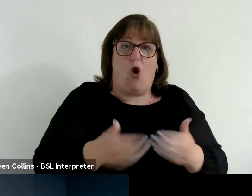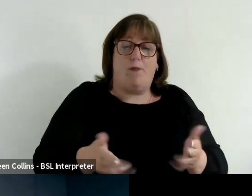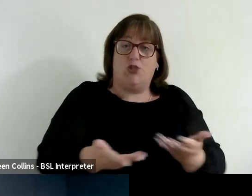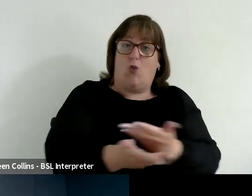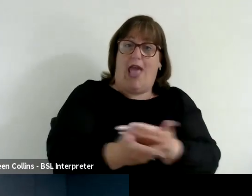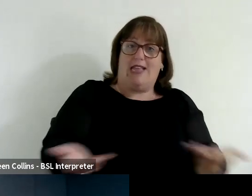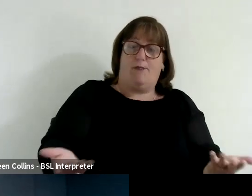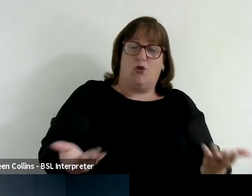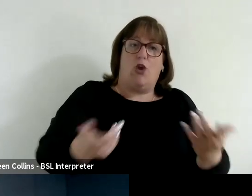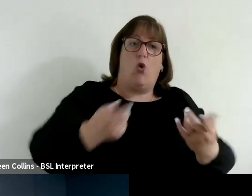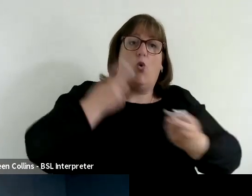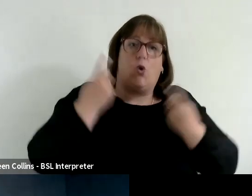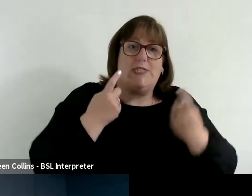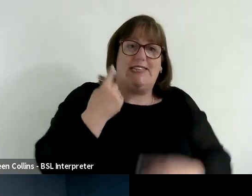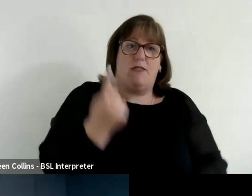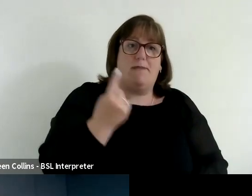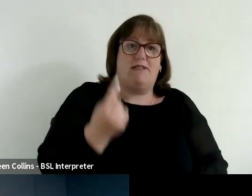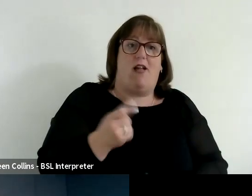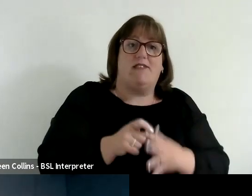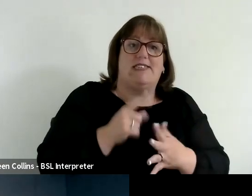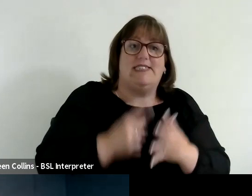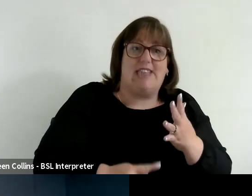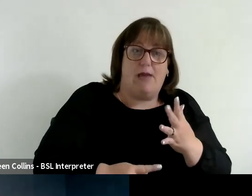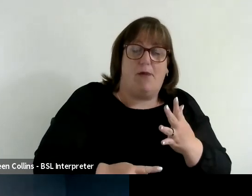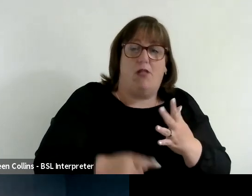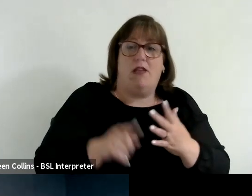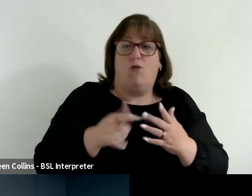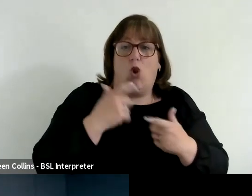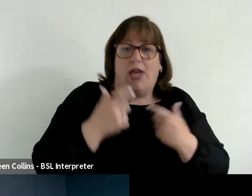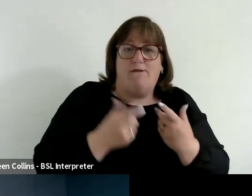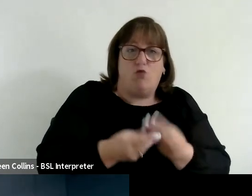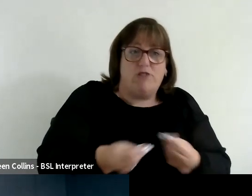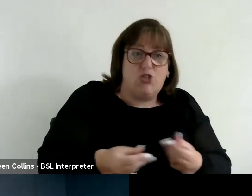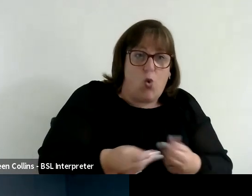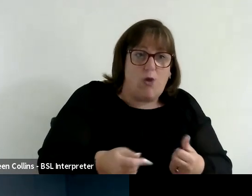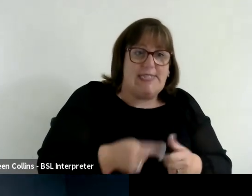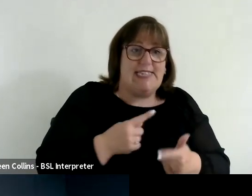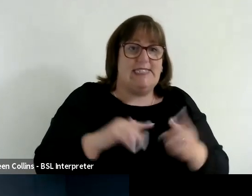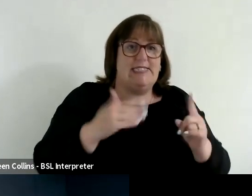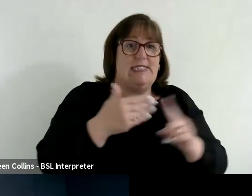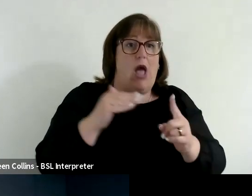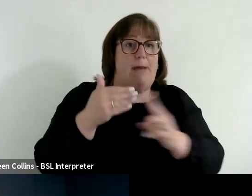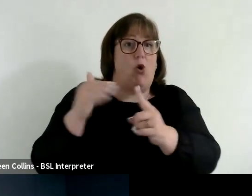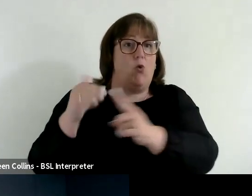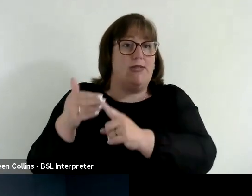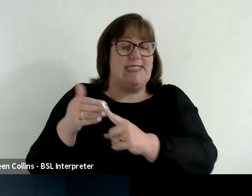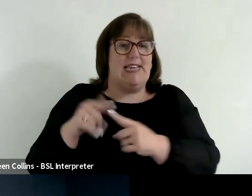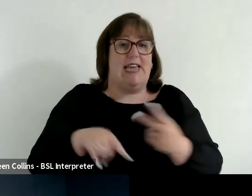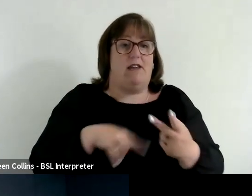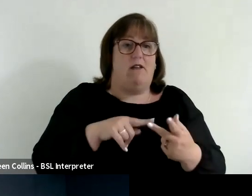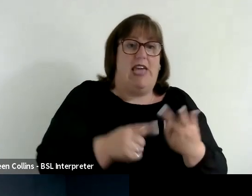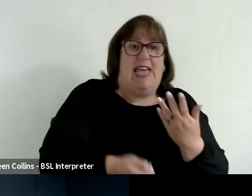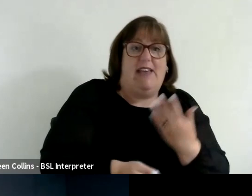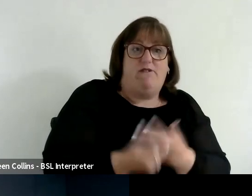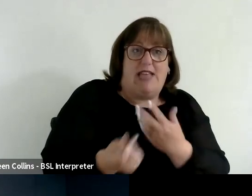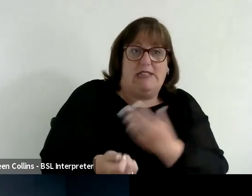for resources, or signposting to other organisations or events like this, you know, we're